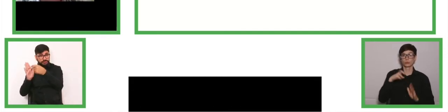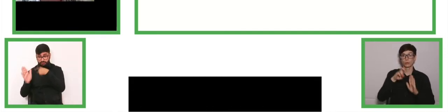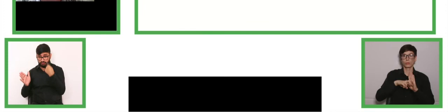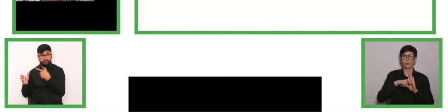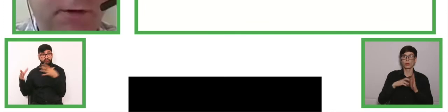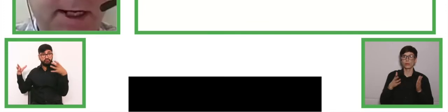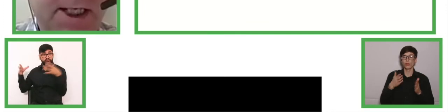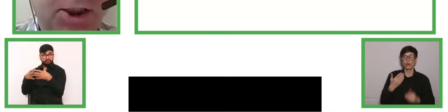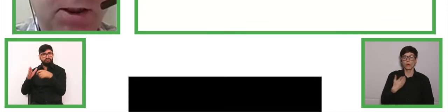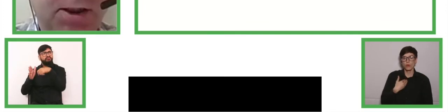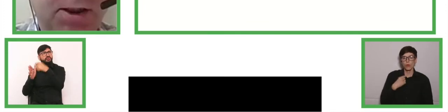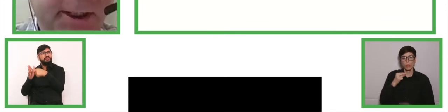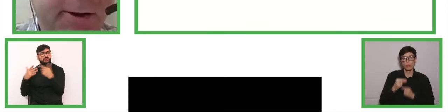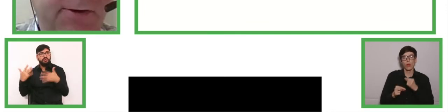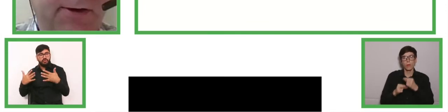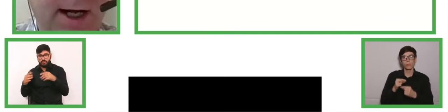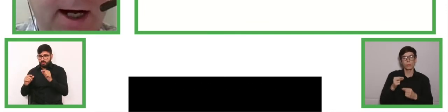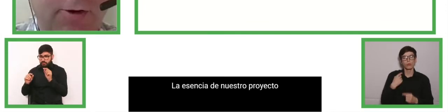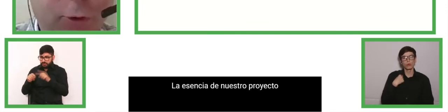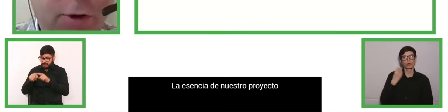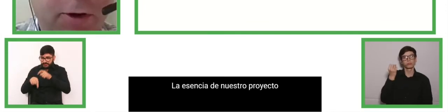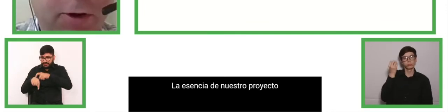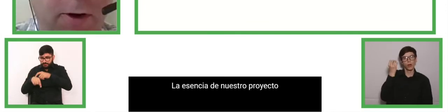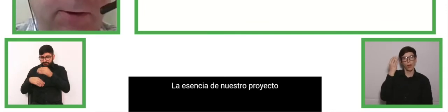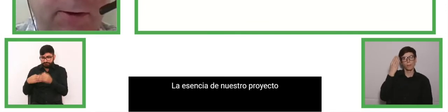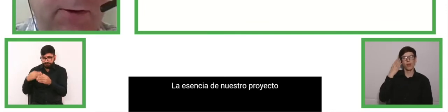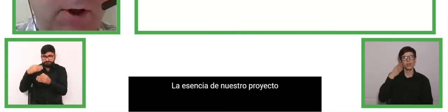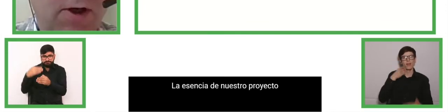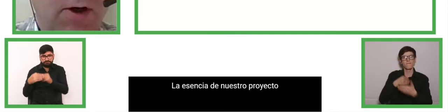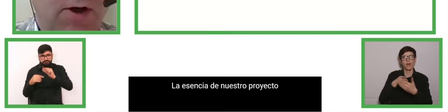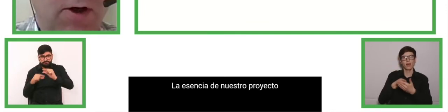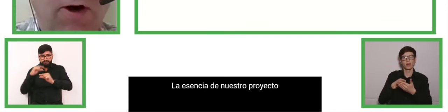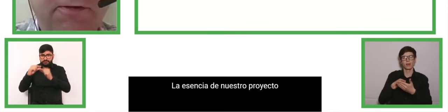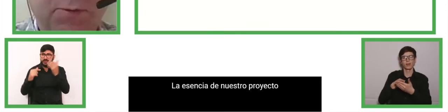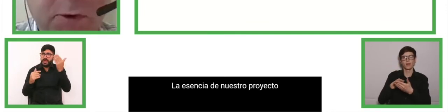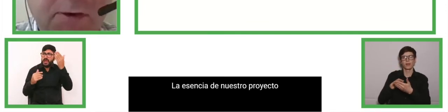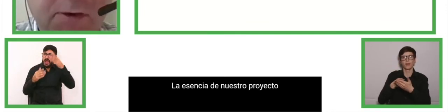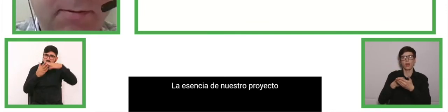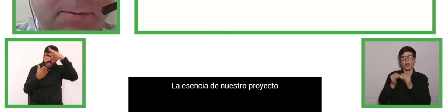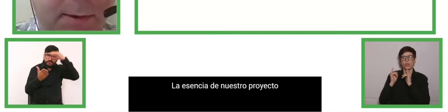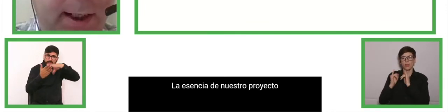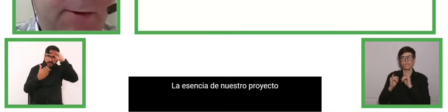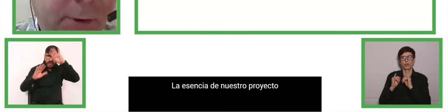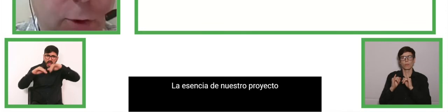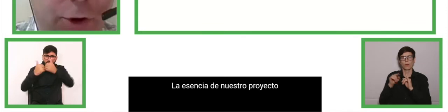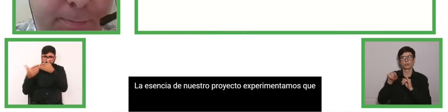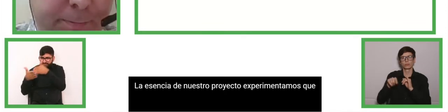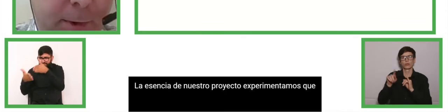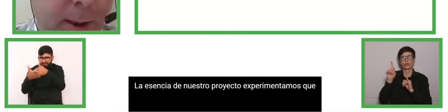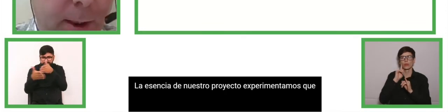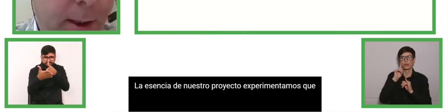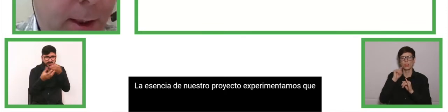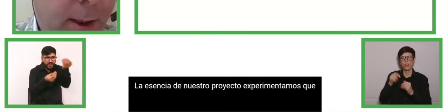and informational barriers are root causes of museum exclusion.